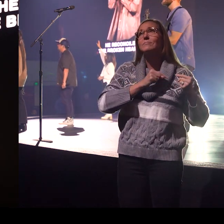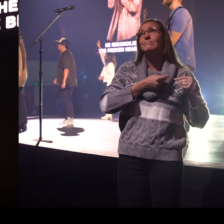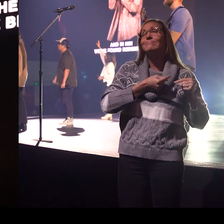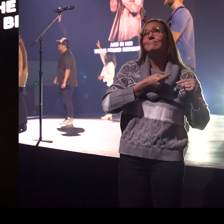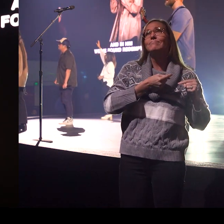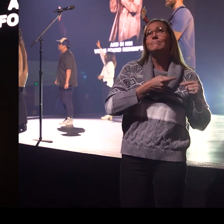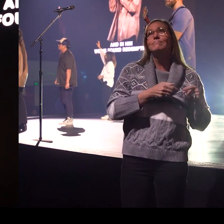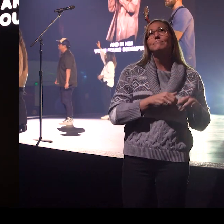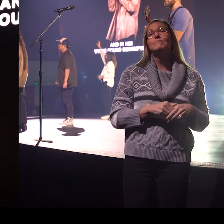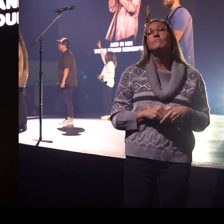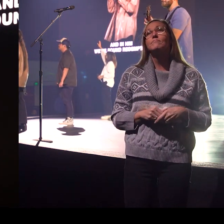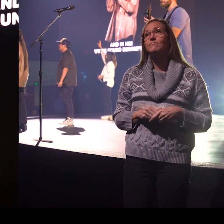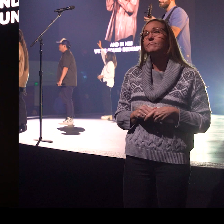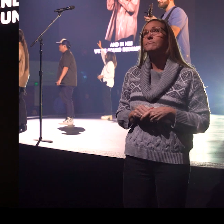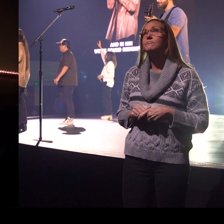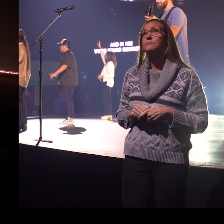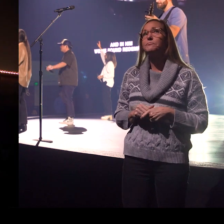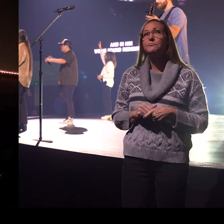brokenhearted.